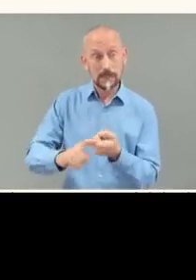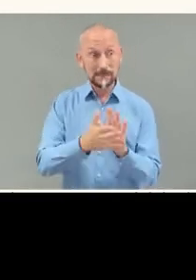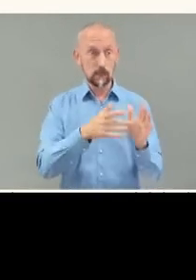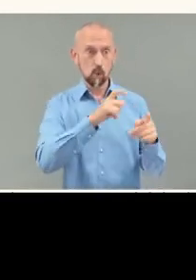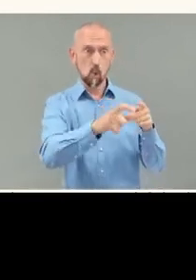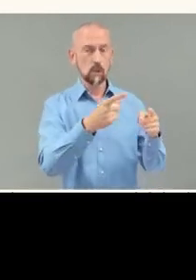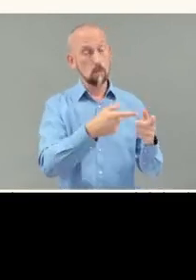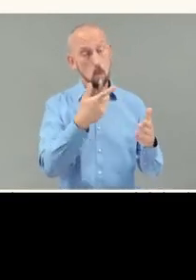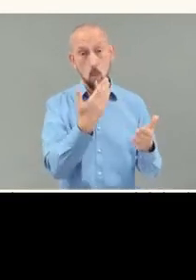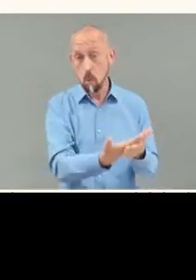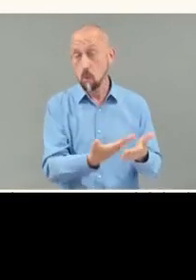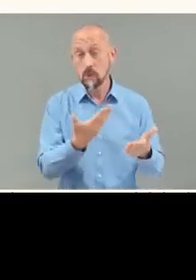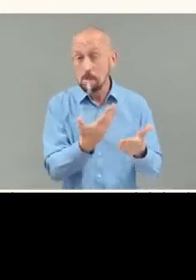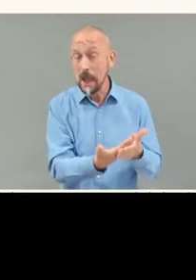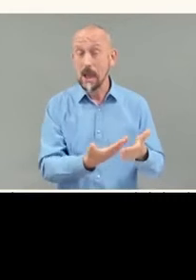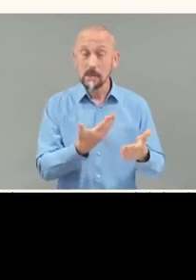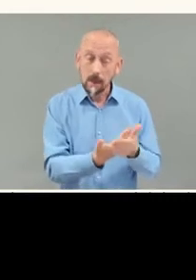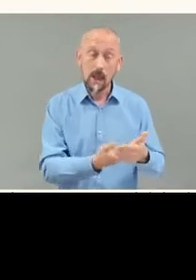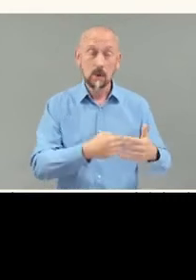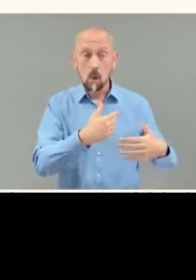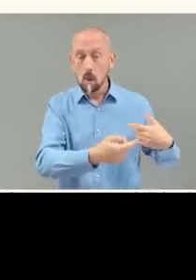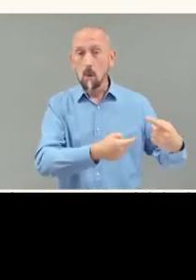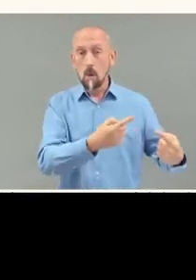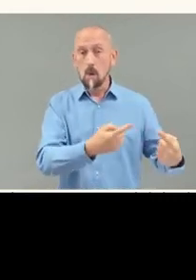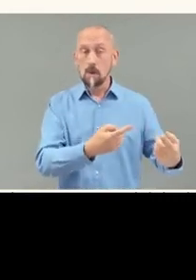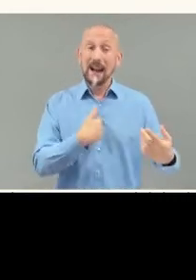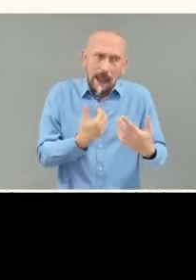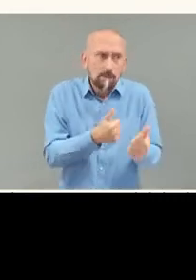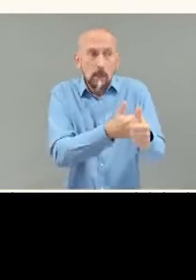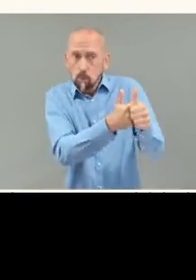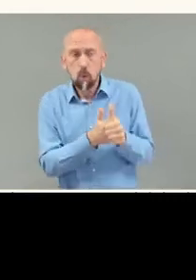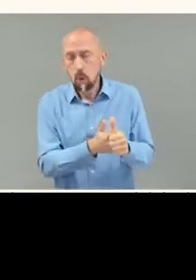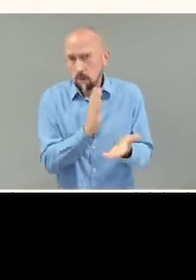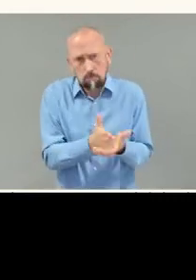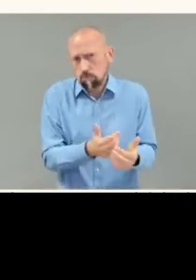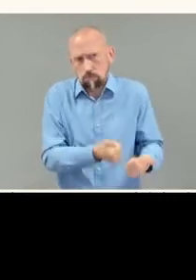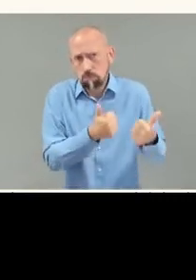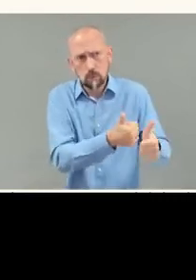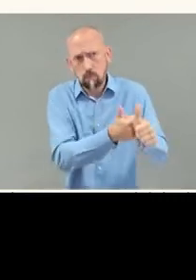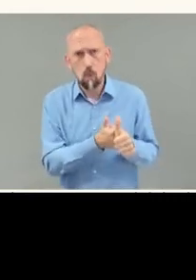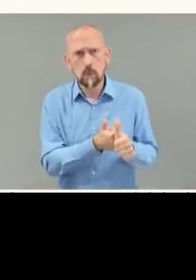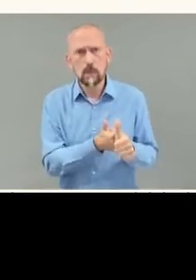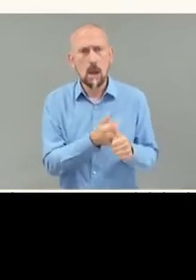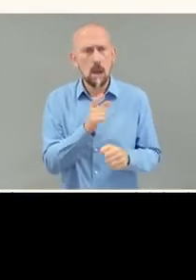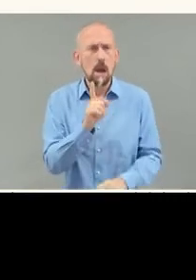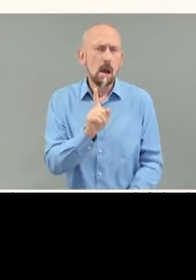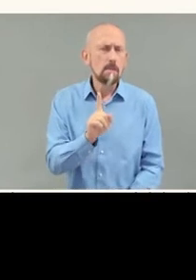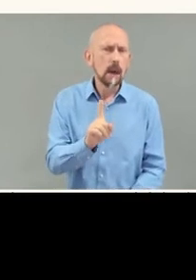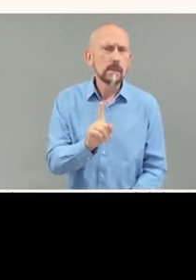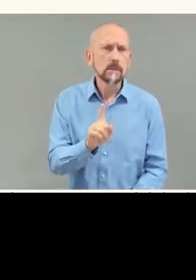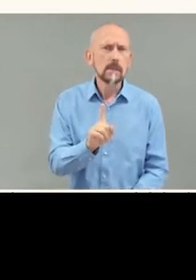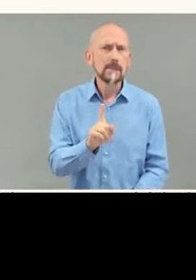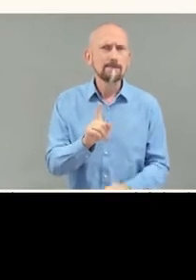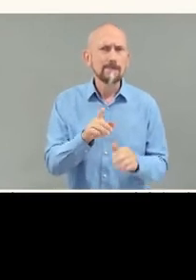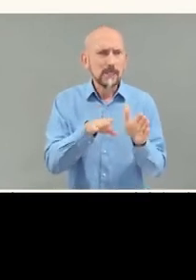demands, and I'm very well supported, don't get me wrong, but I think generally as a training